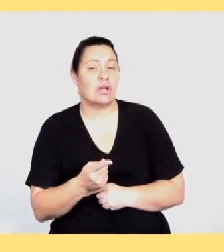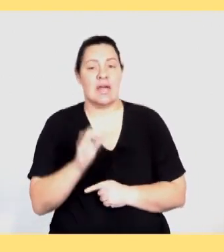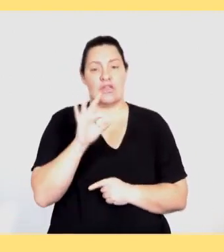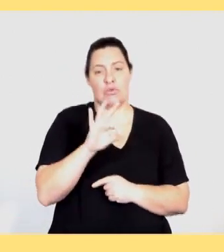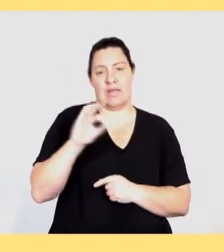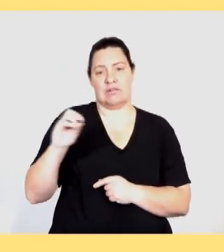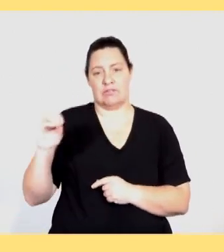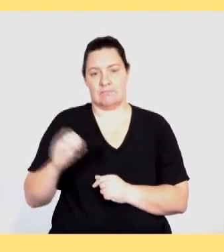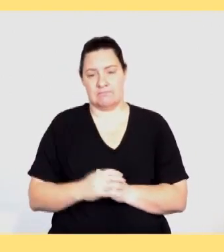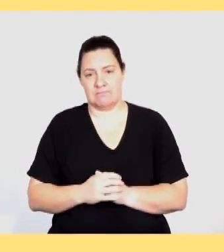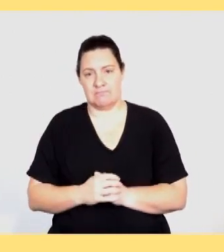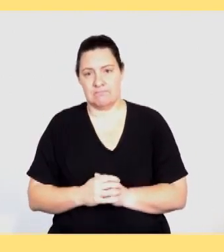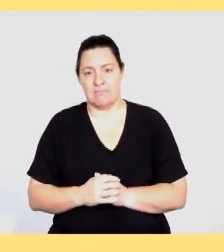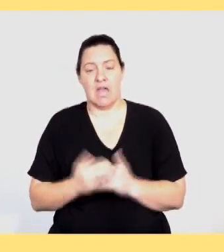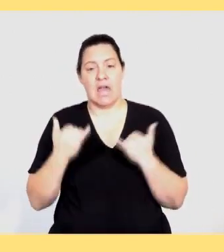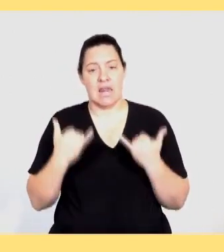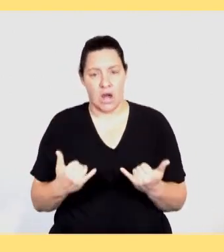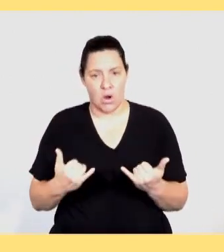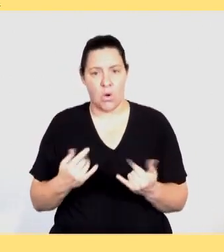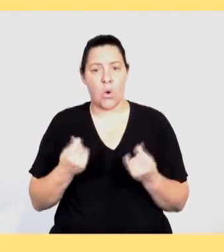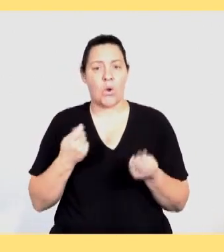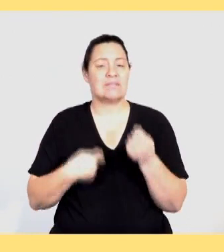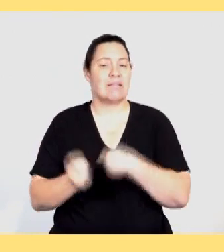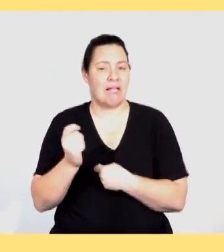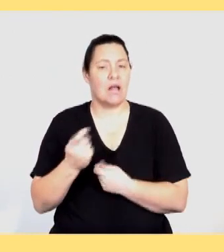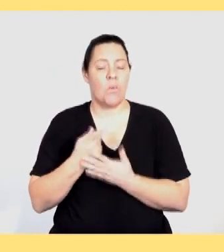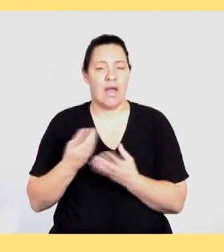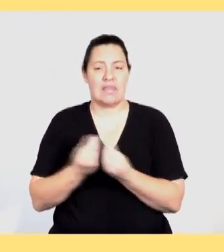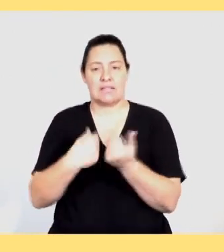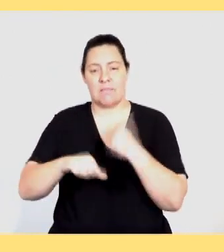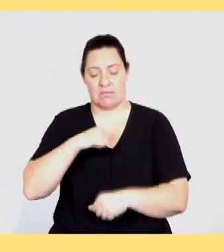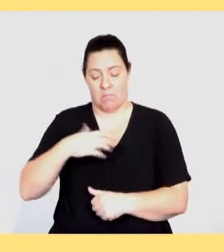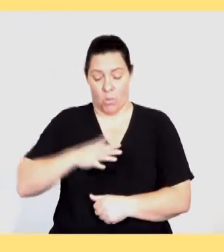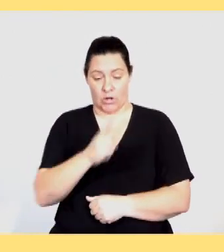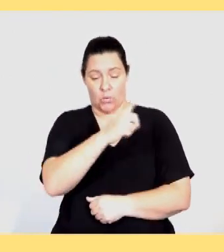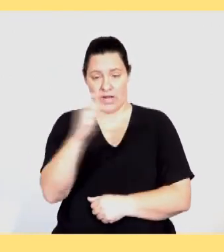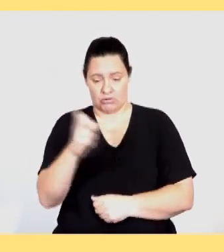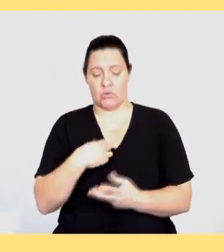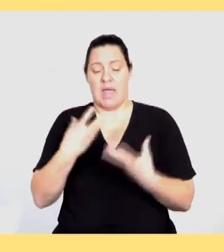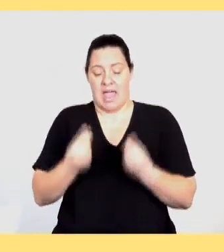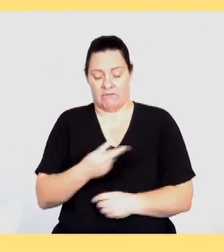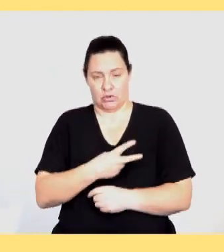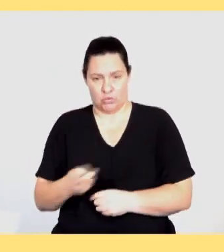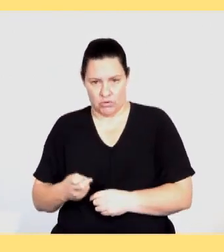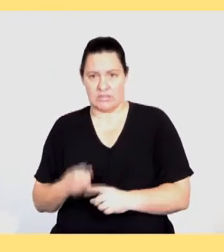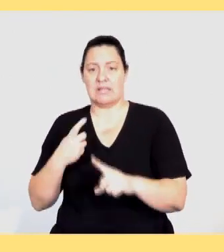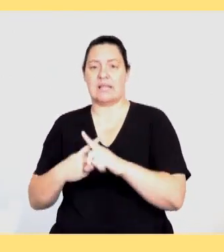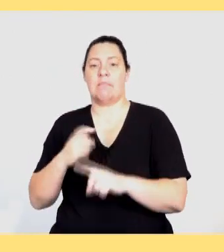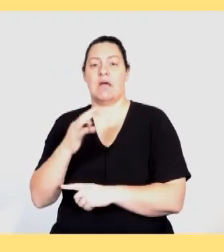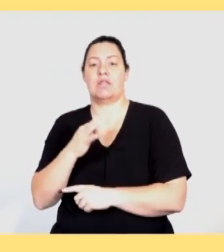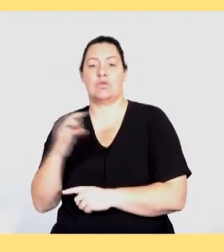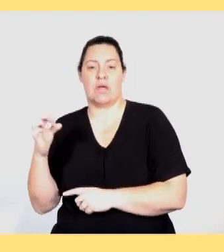here? 300. Now you need cost of sales because goods were returned. You want 100. You have